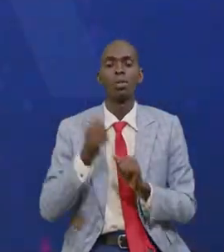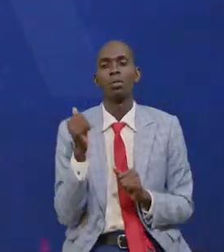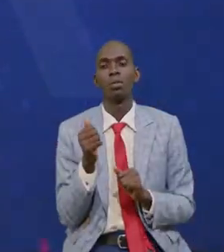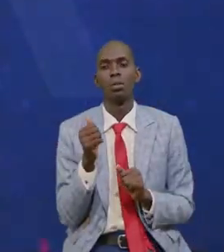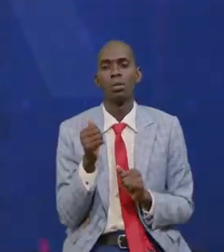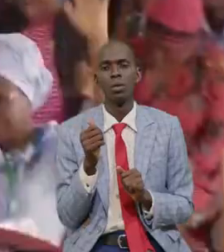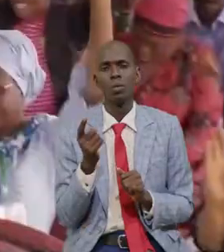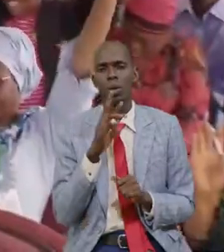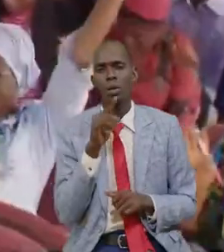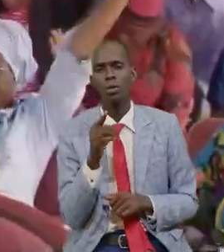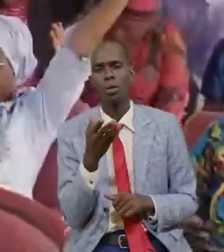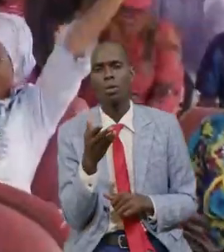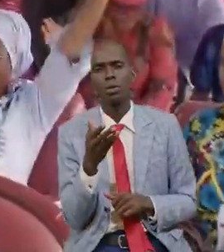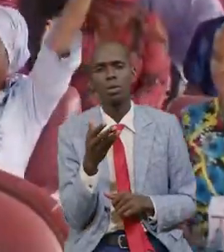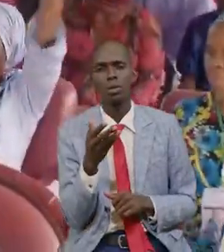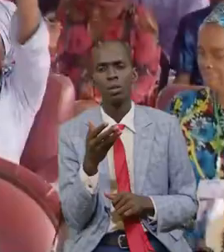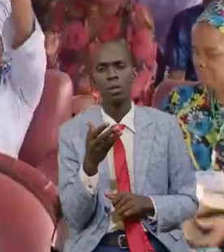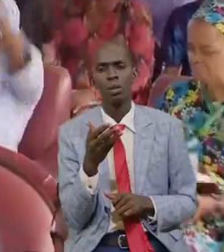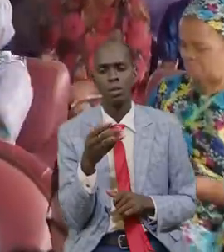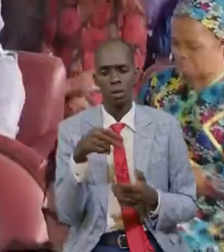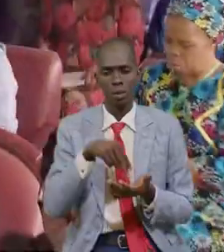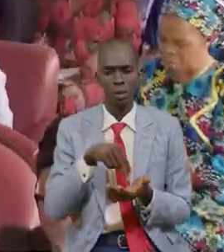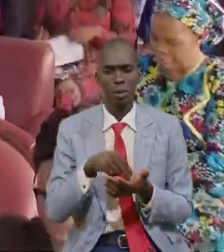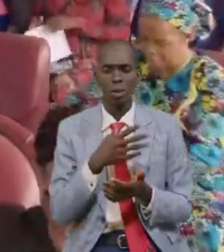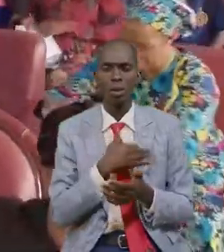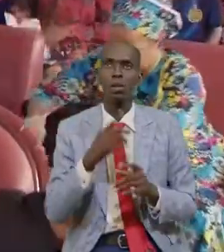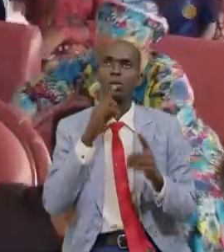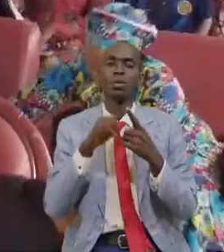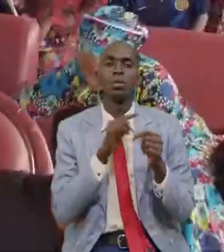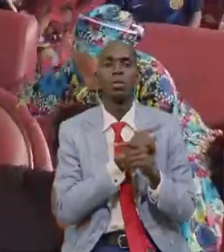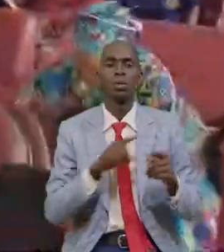Where are you? Get up and tell the Lord.